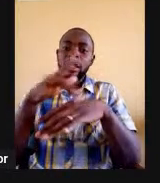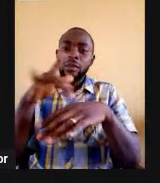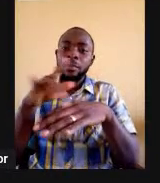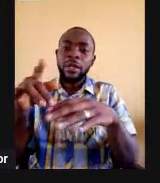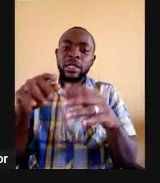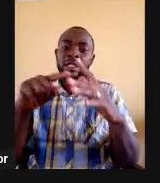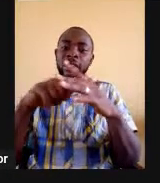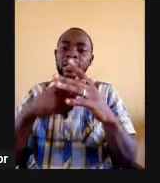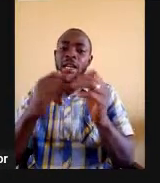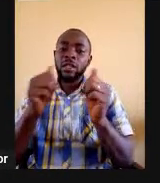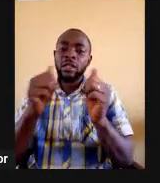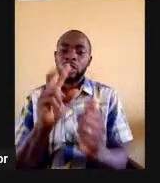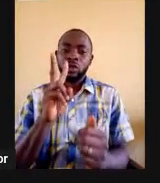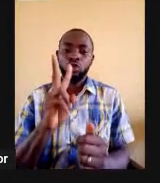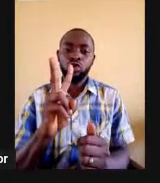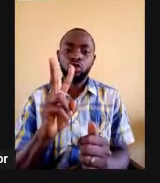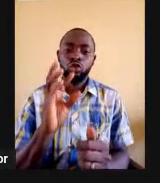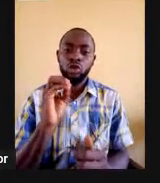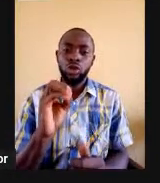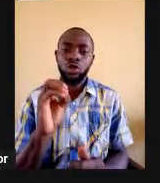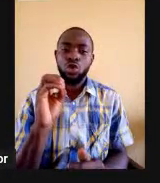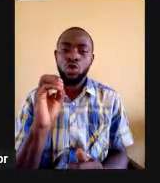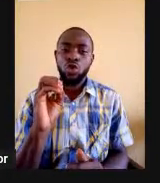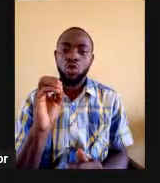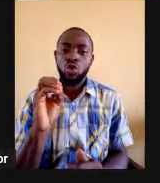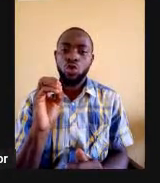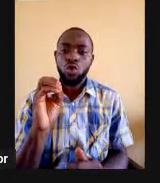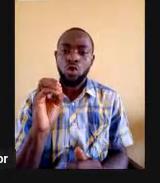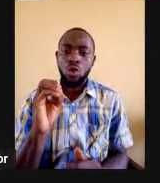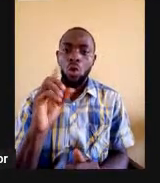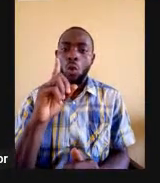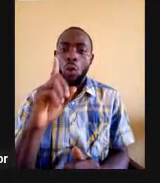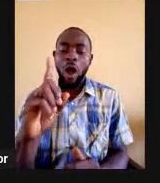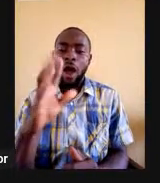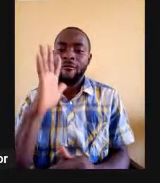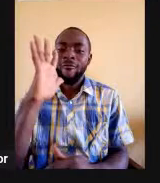zeros, a single one, and five zeros after.